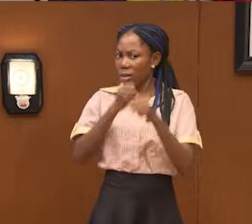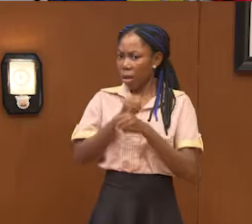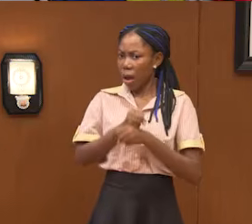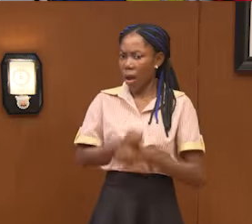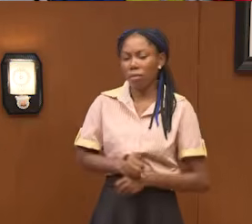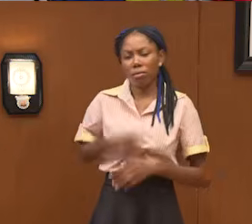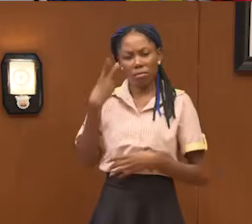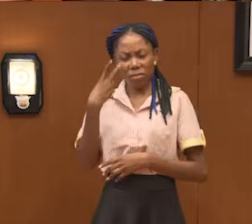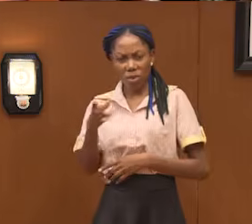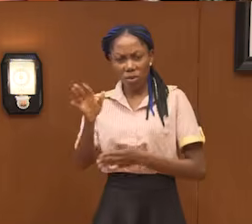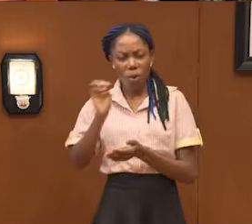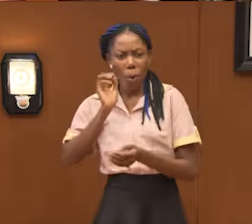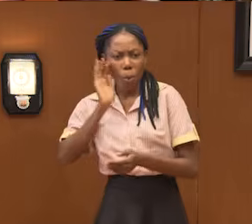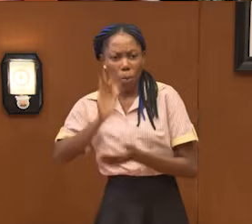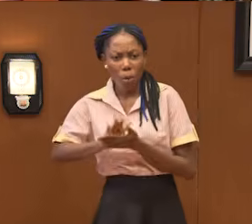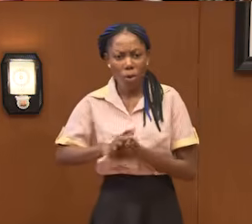younger.